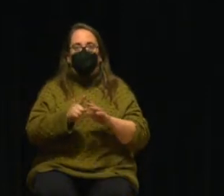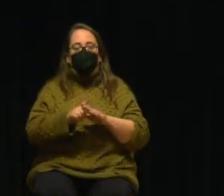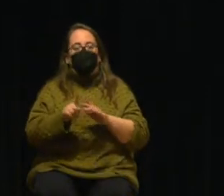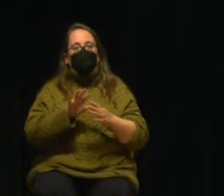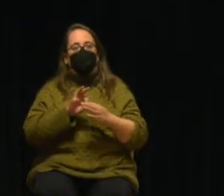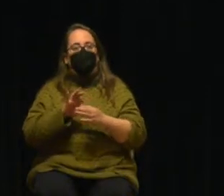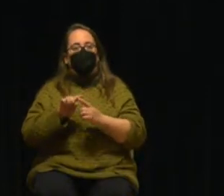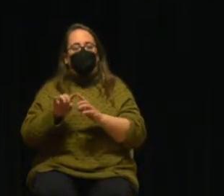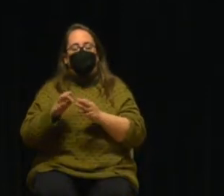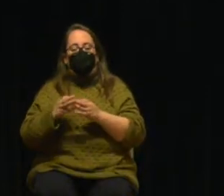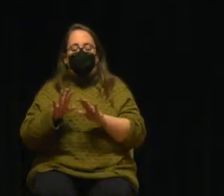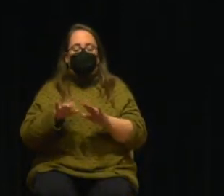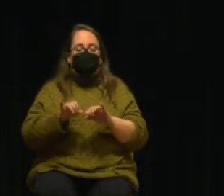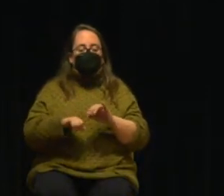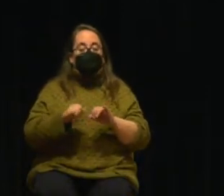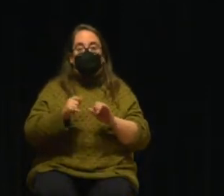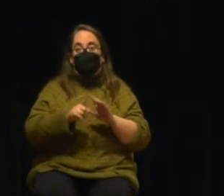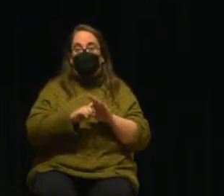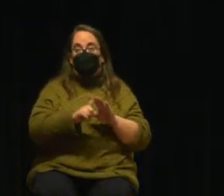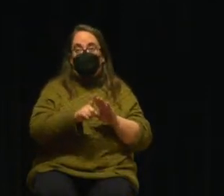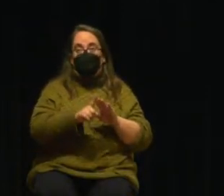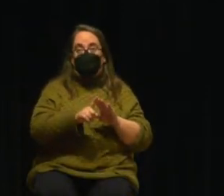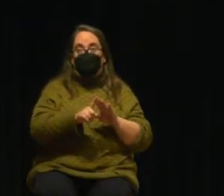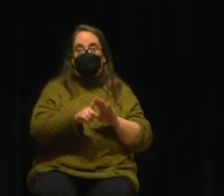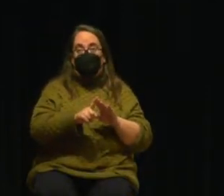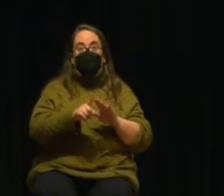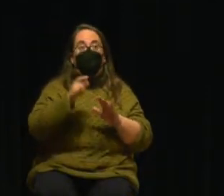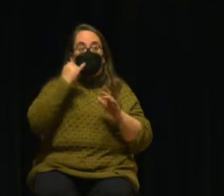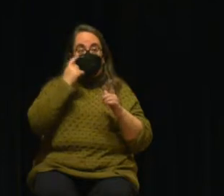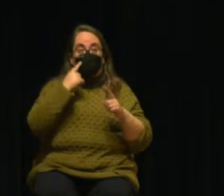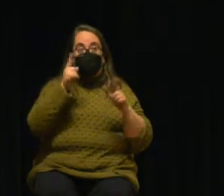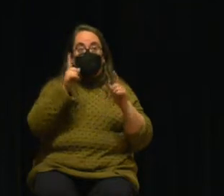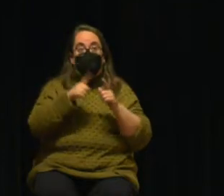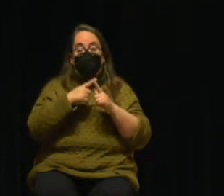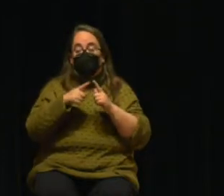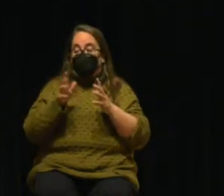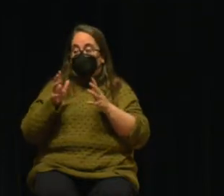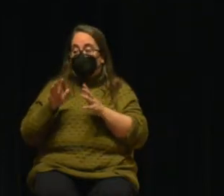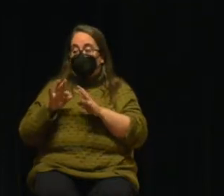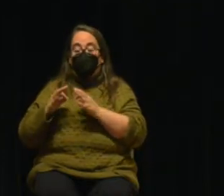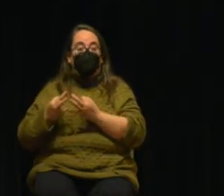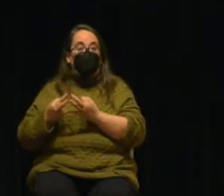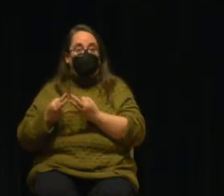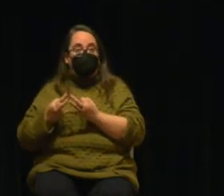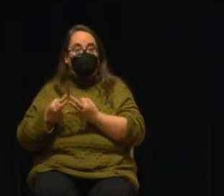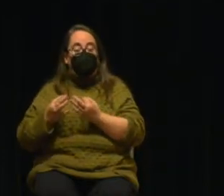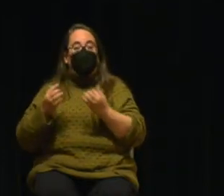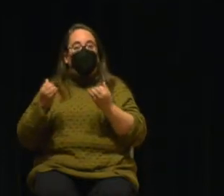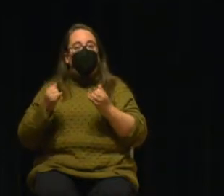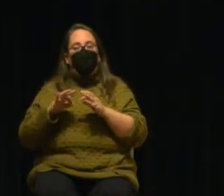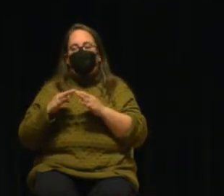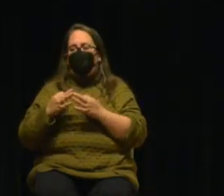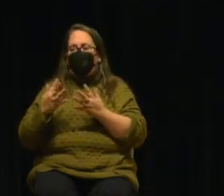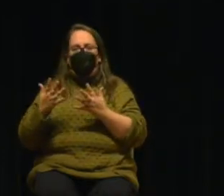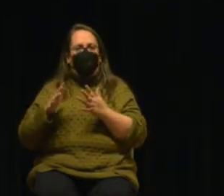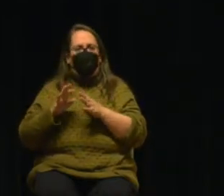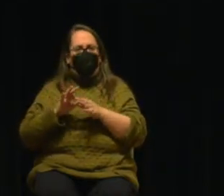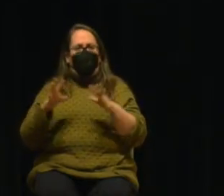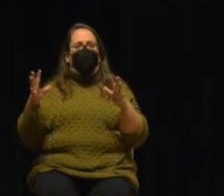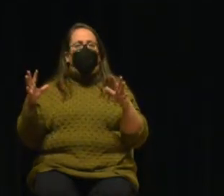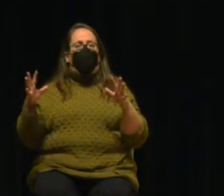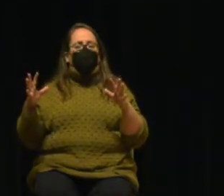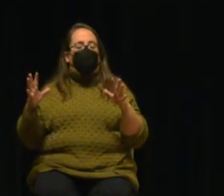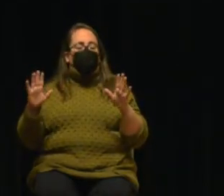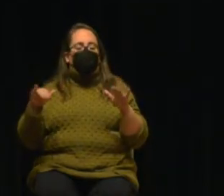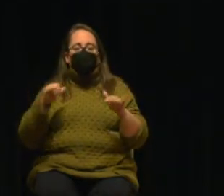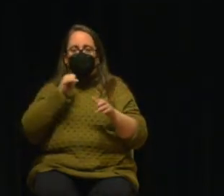connection to family, knowing that if you run away, even if you succeed, you're leaving your family behind. Now that his family had been torn apart, that was